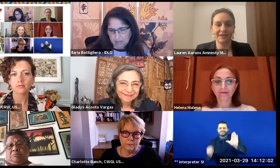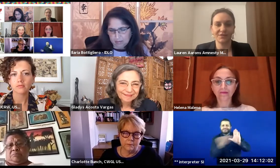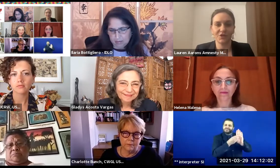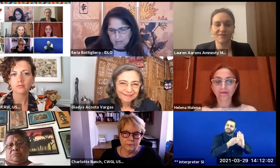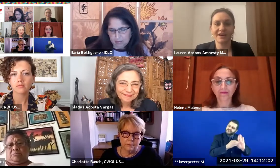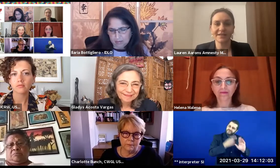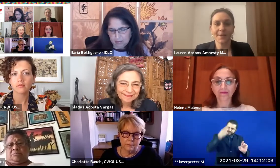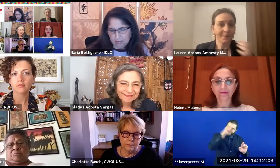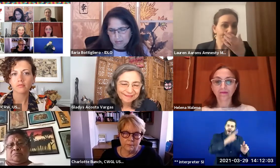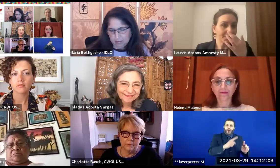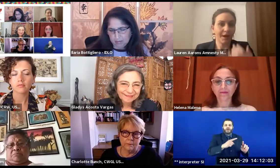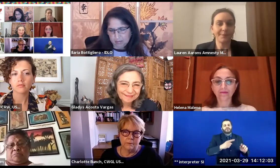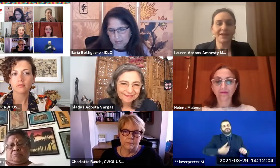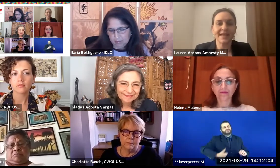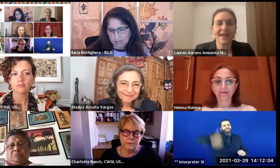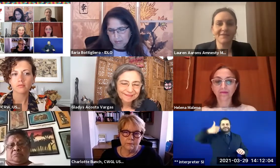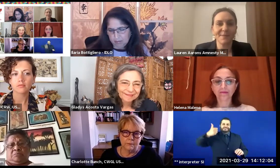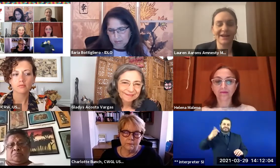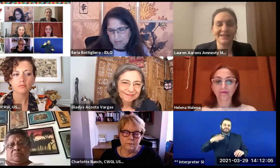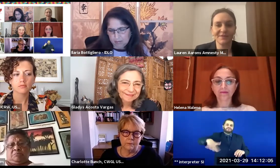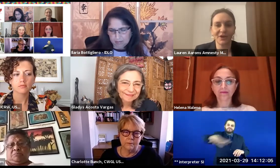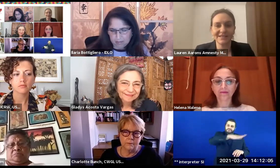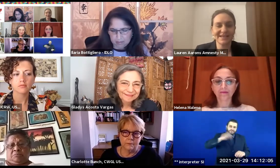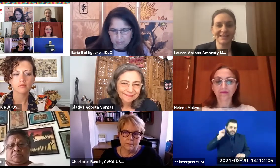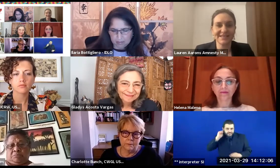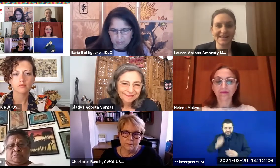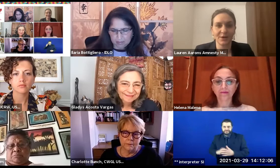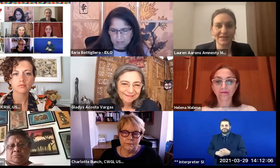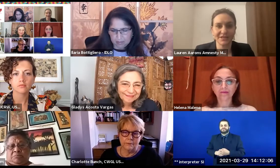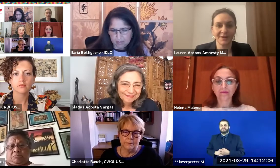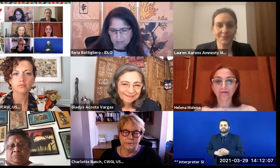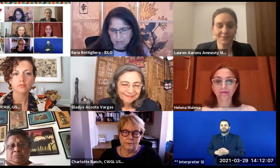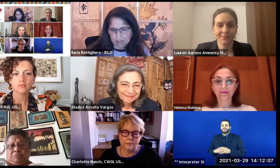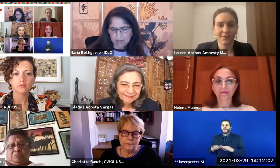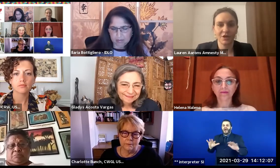in the field of human rights. Is there any of the panelists who volunteer to take that